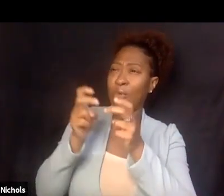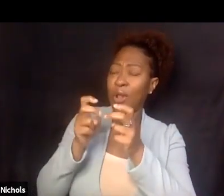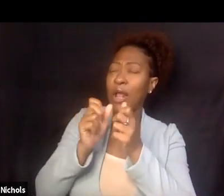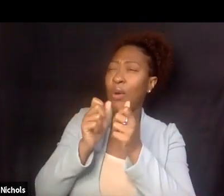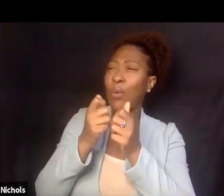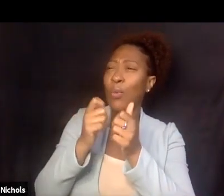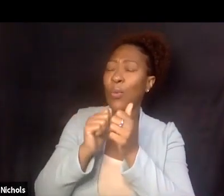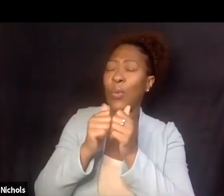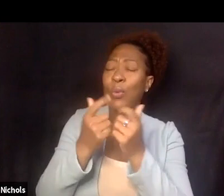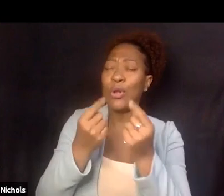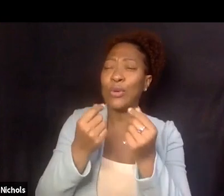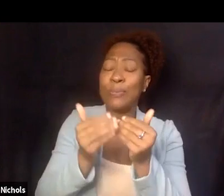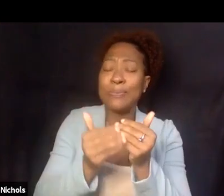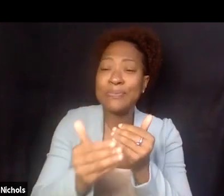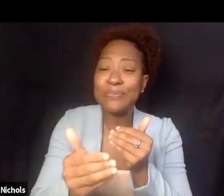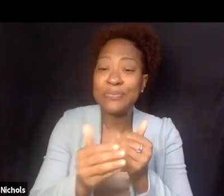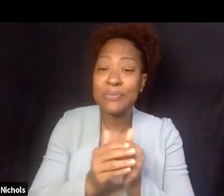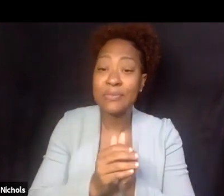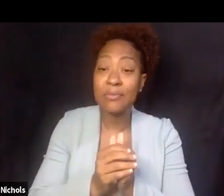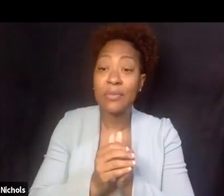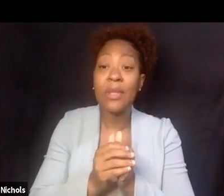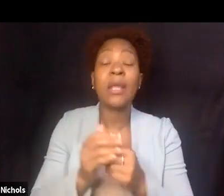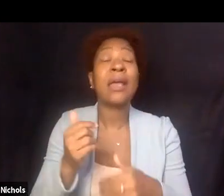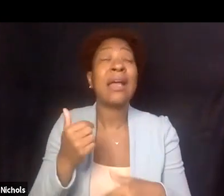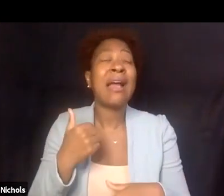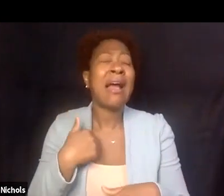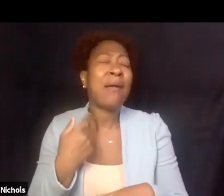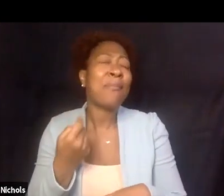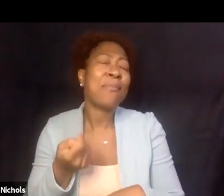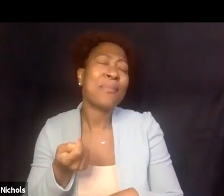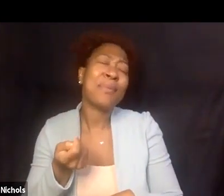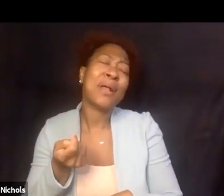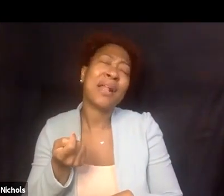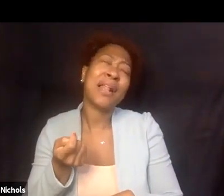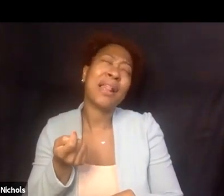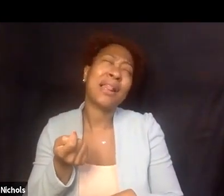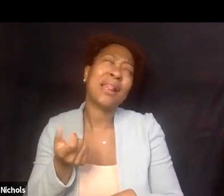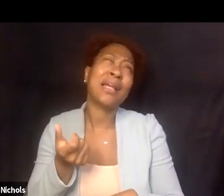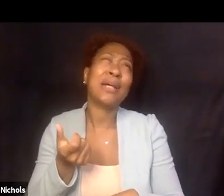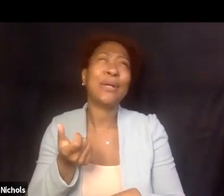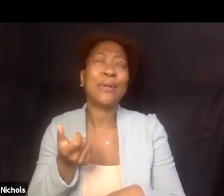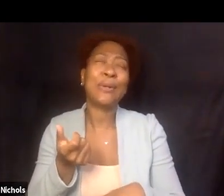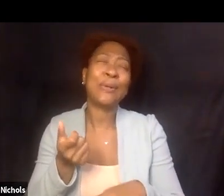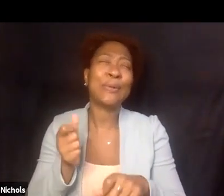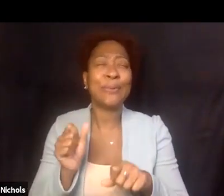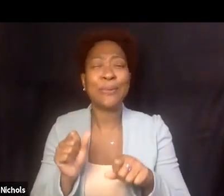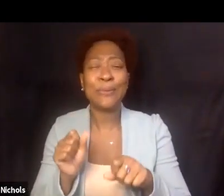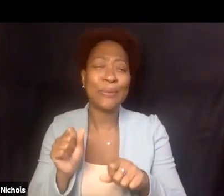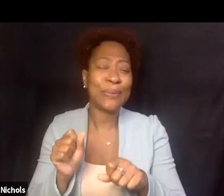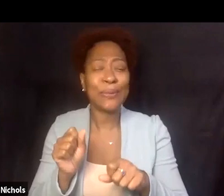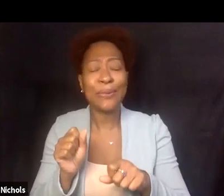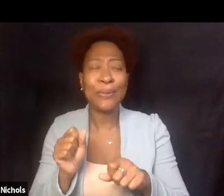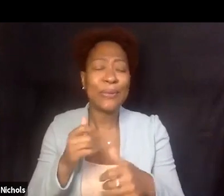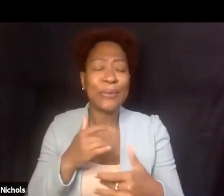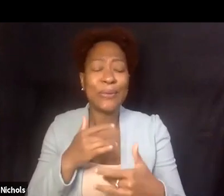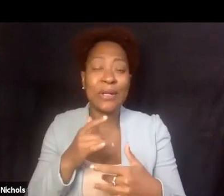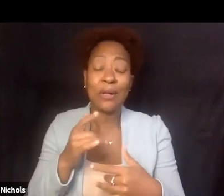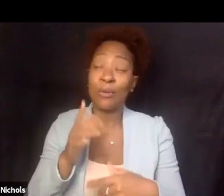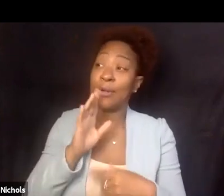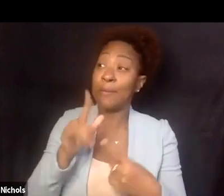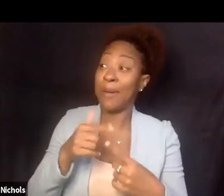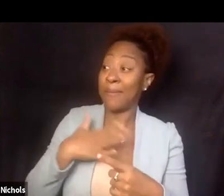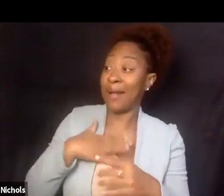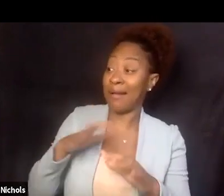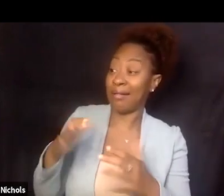And so I am a little bit wary of, again, because we've been talking about my class a bit, but I did want